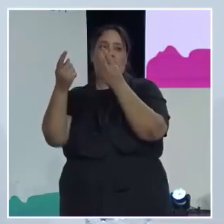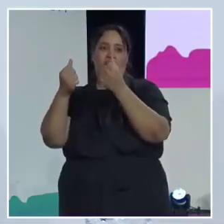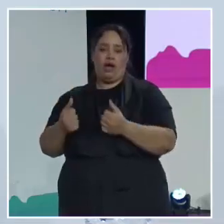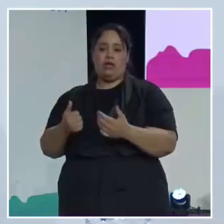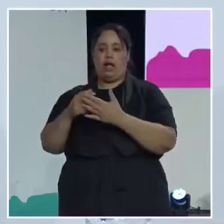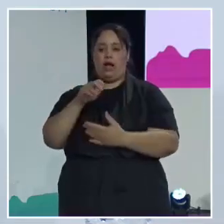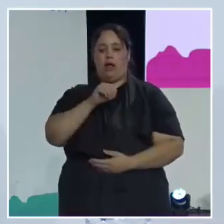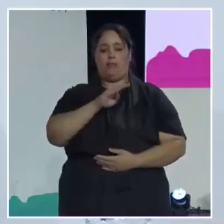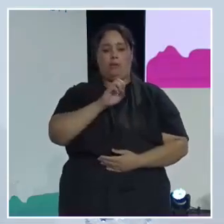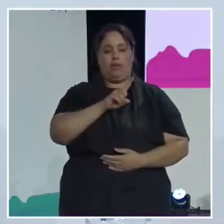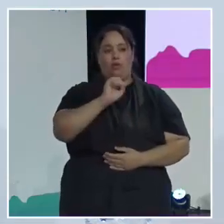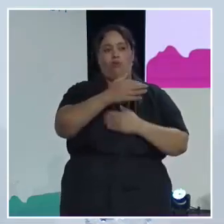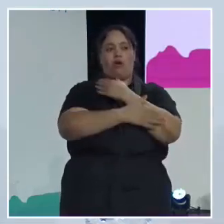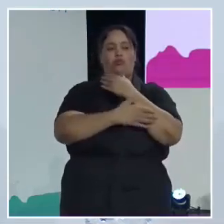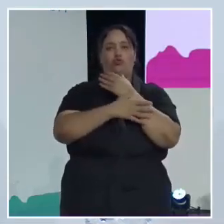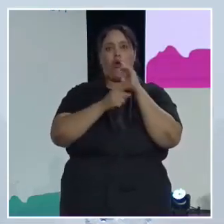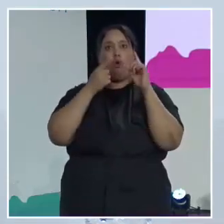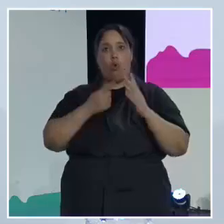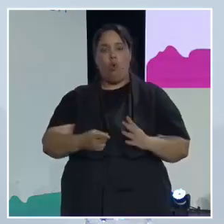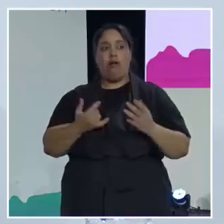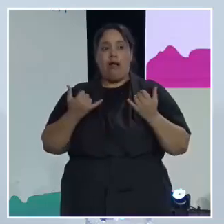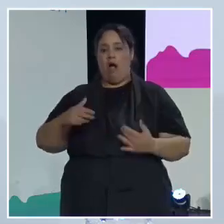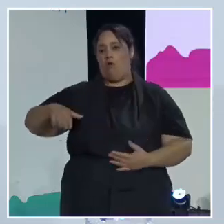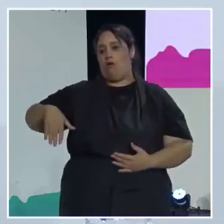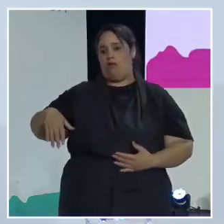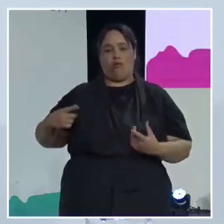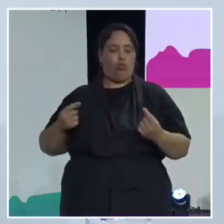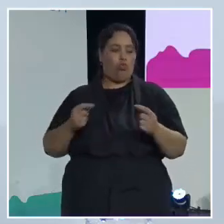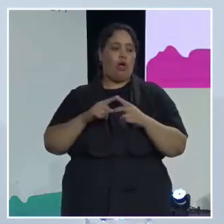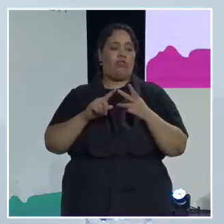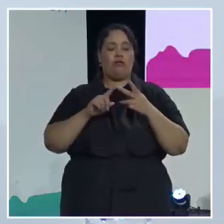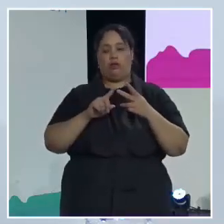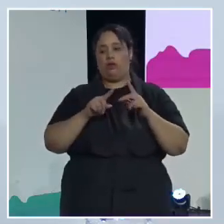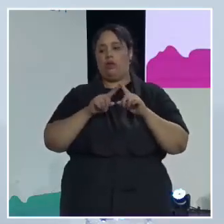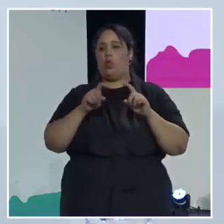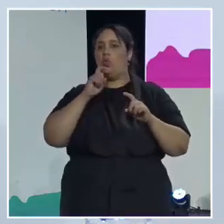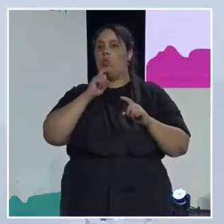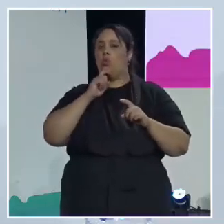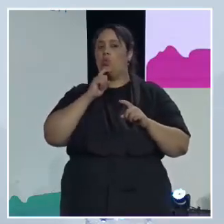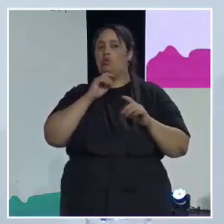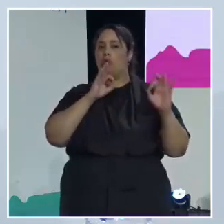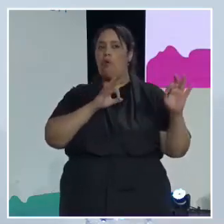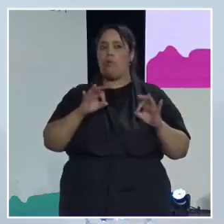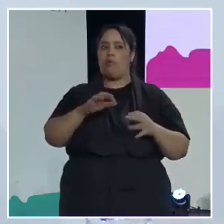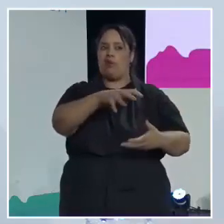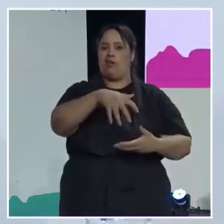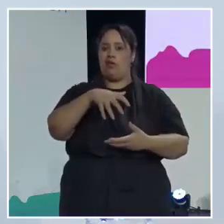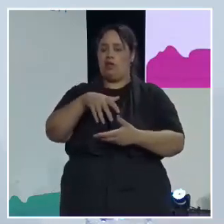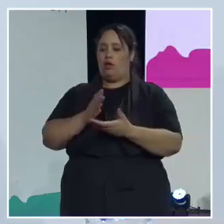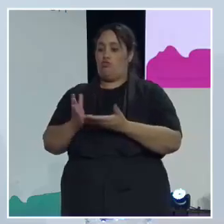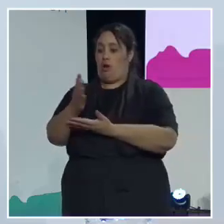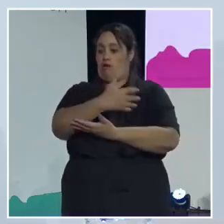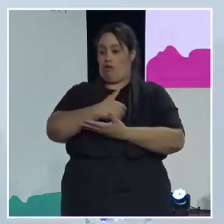around concrete goals. They currently aren't. Second, we need to use those missions to properly crowd in and galvanize and to